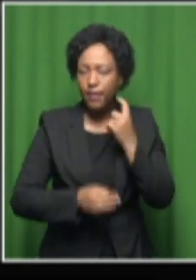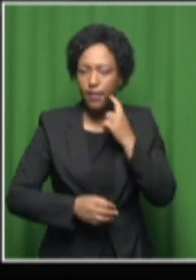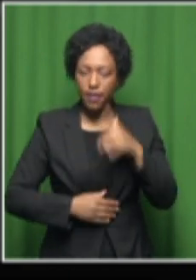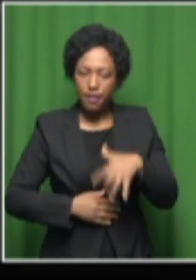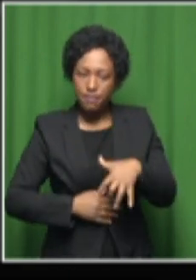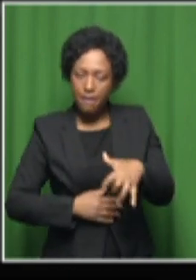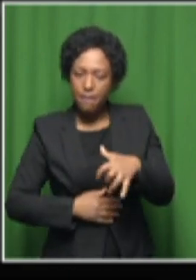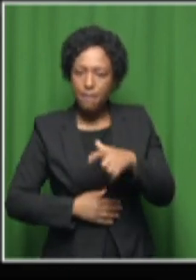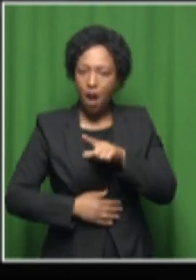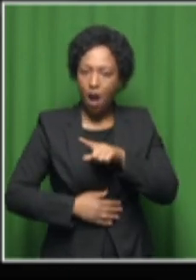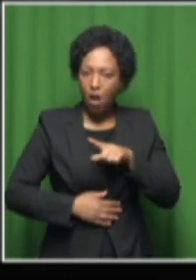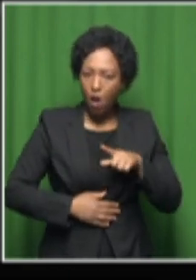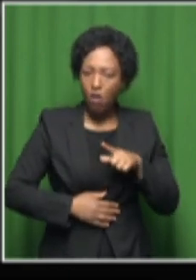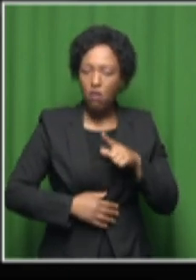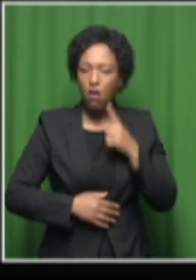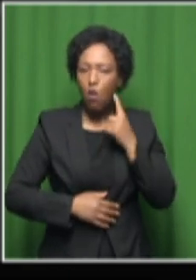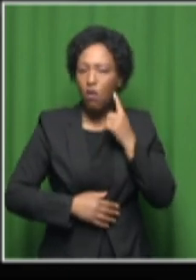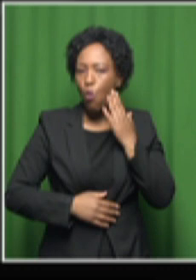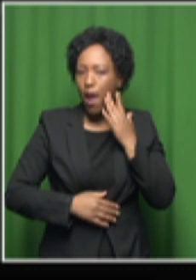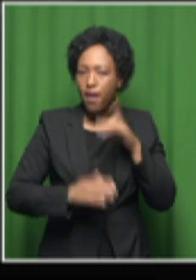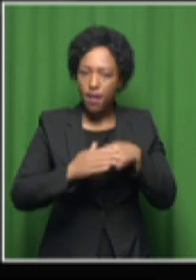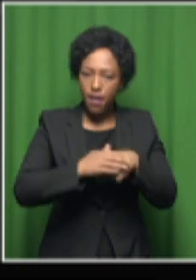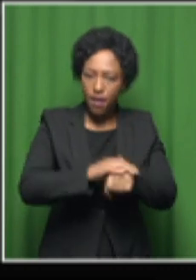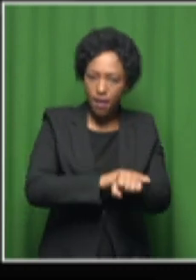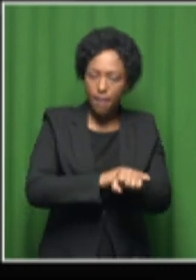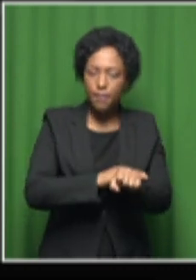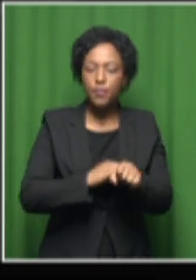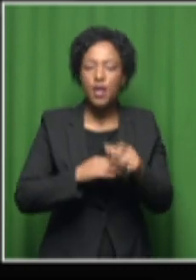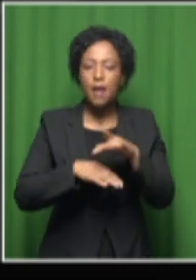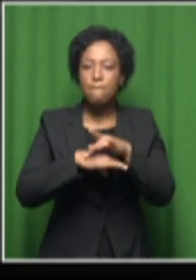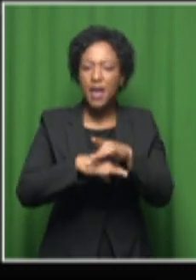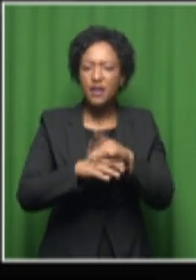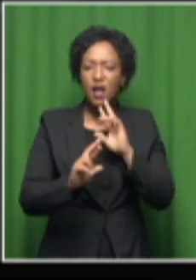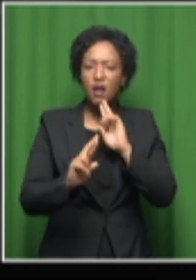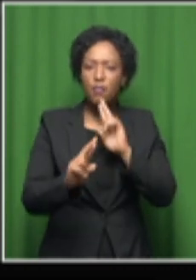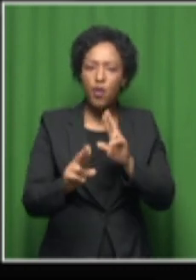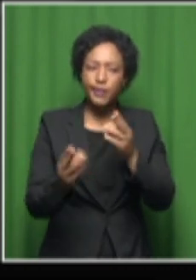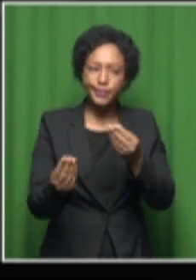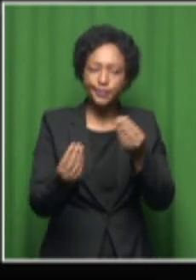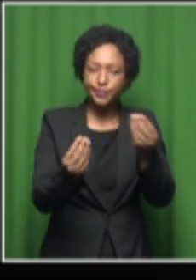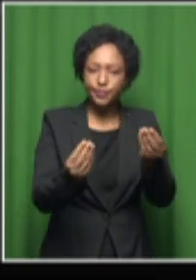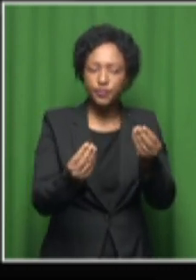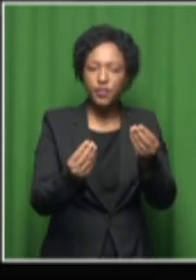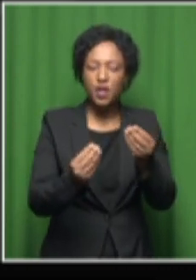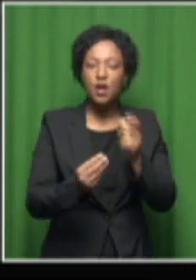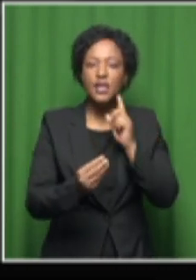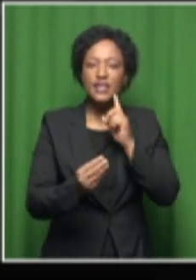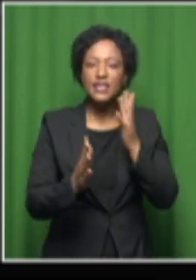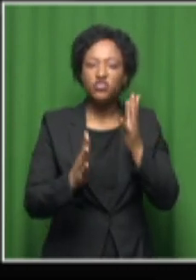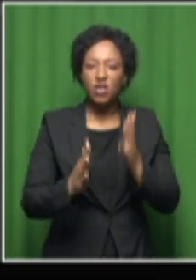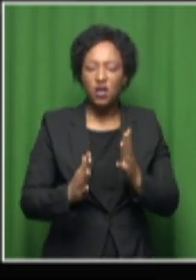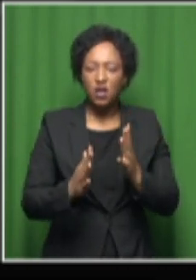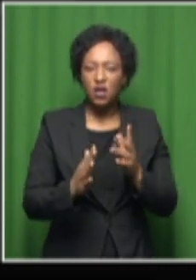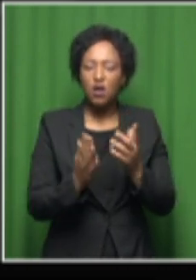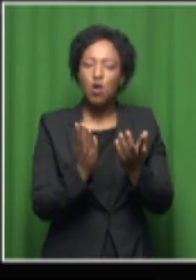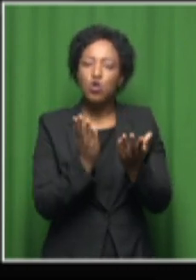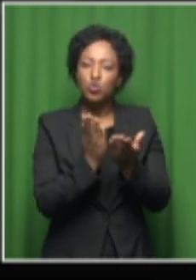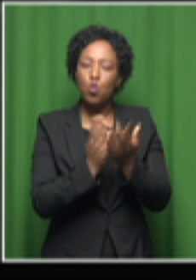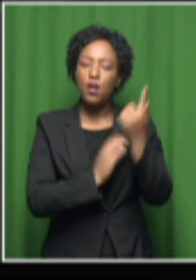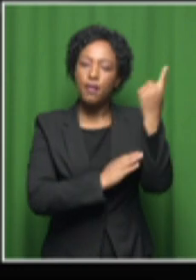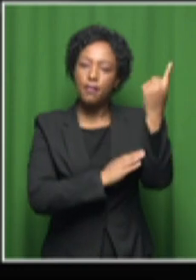and estimated delivery, and provide medical reports to their appointed educator or school